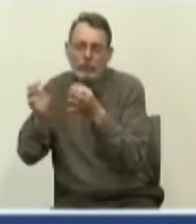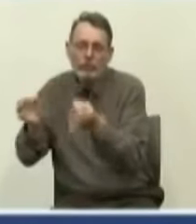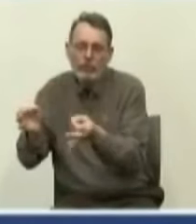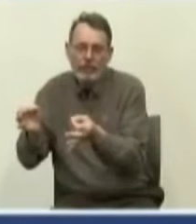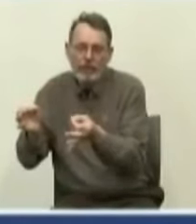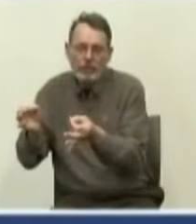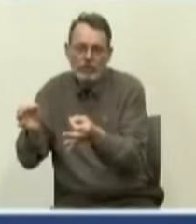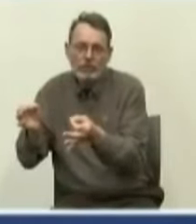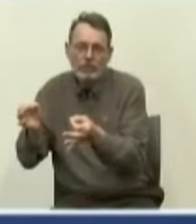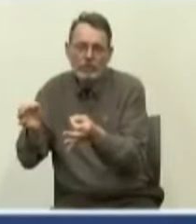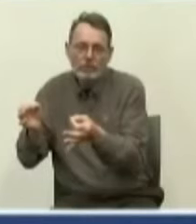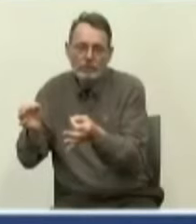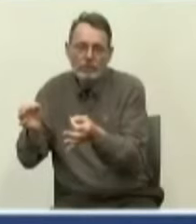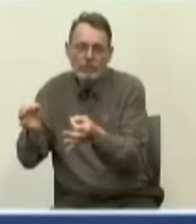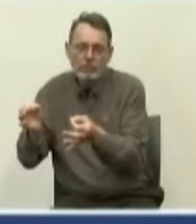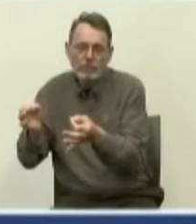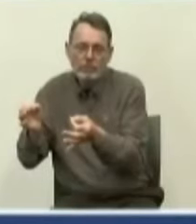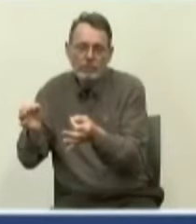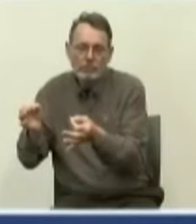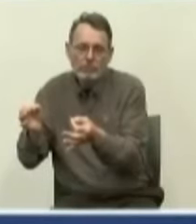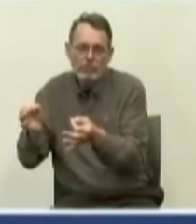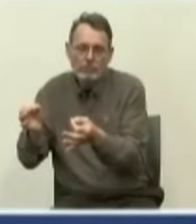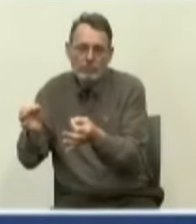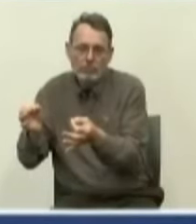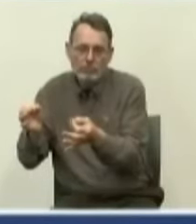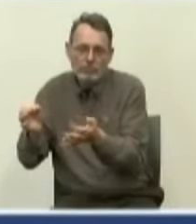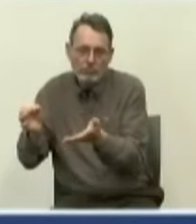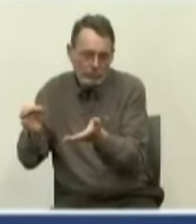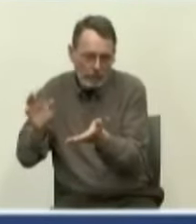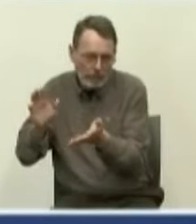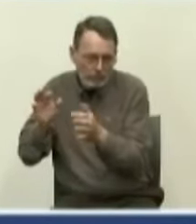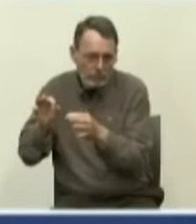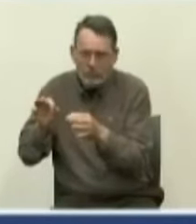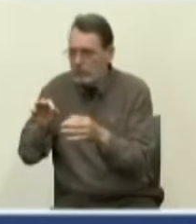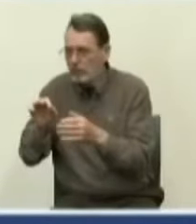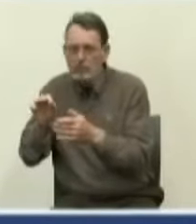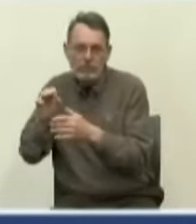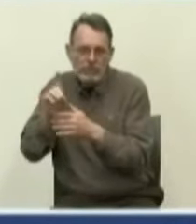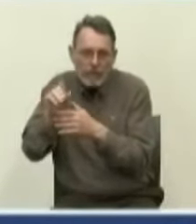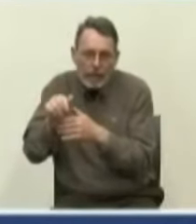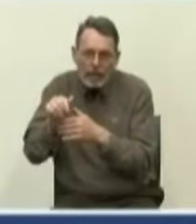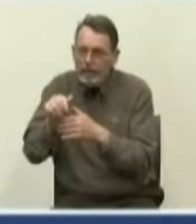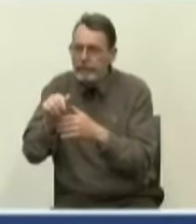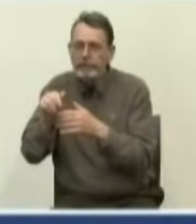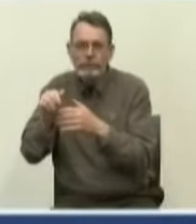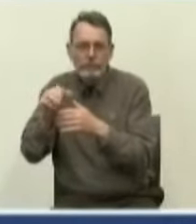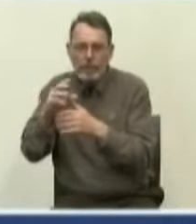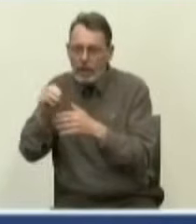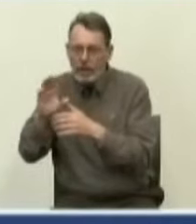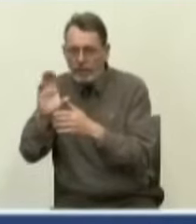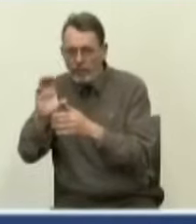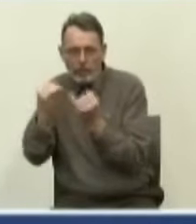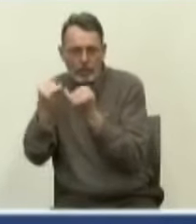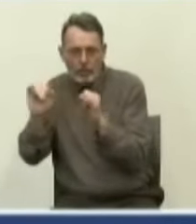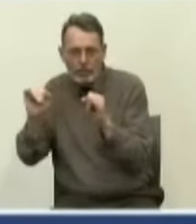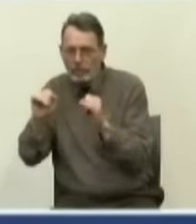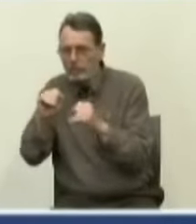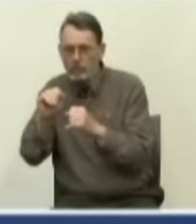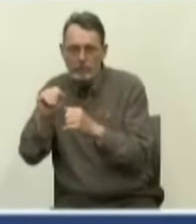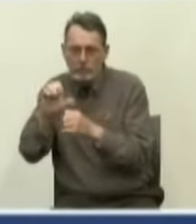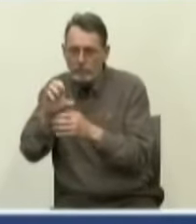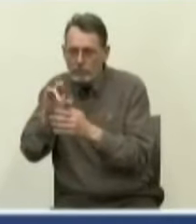be made by the San Francisco City and County District Attorney and their independent criminal investigation.